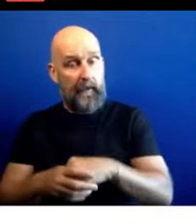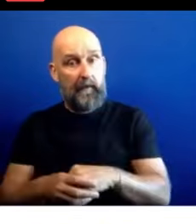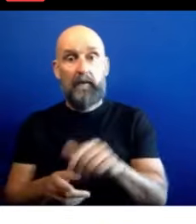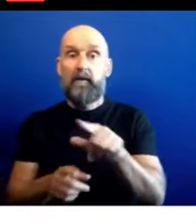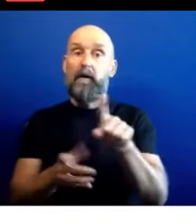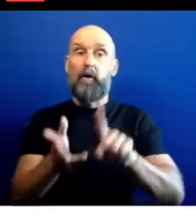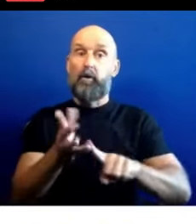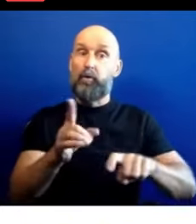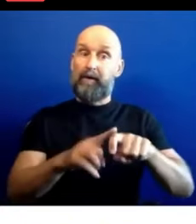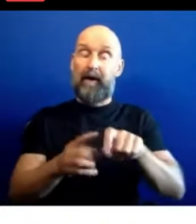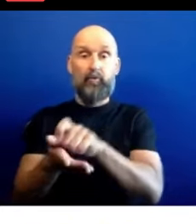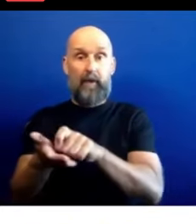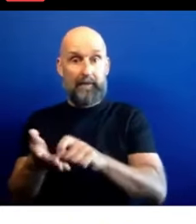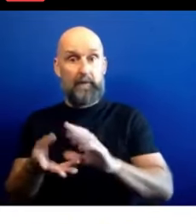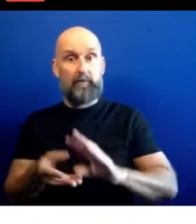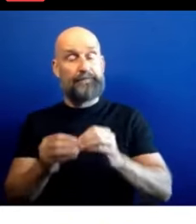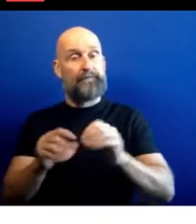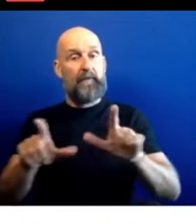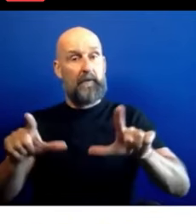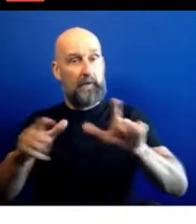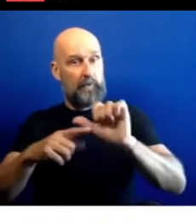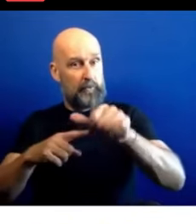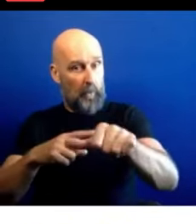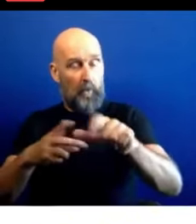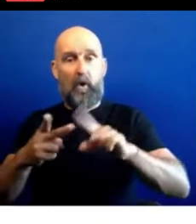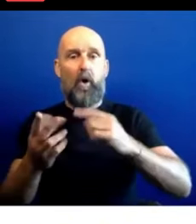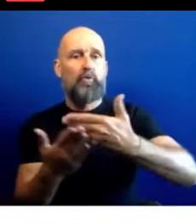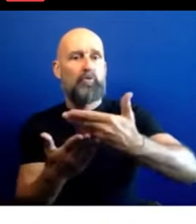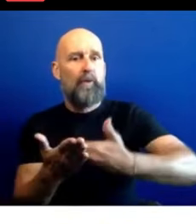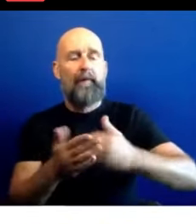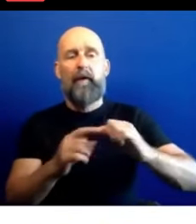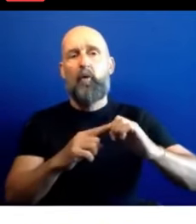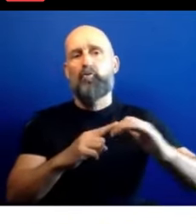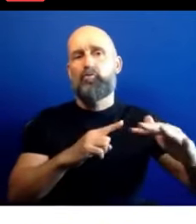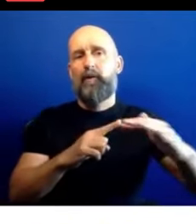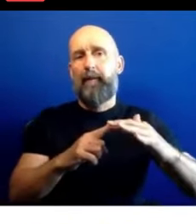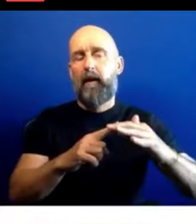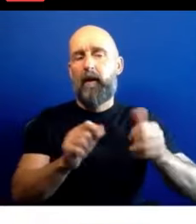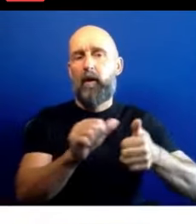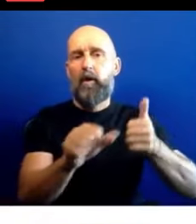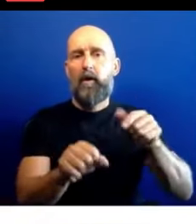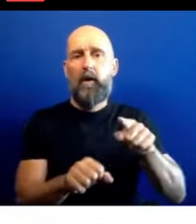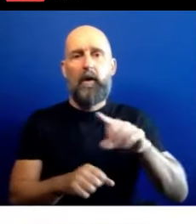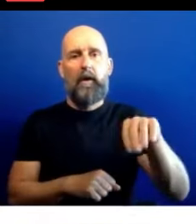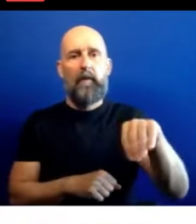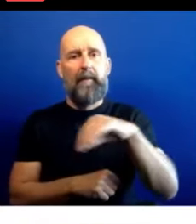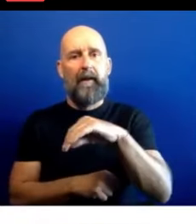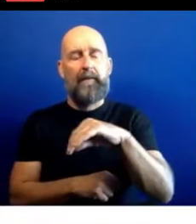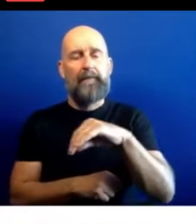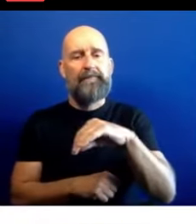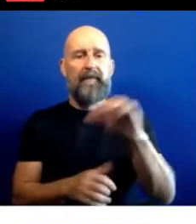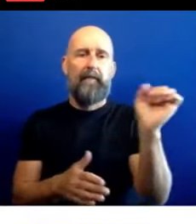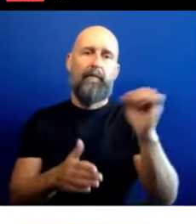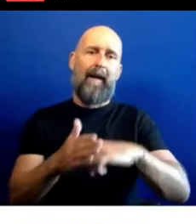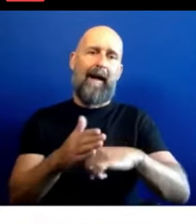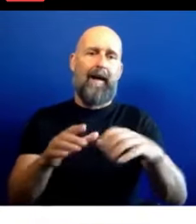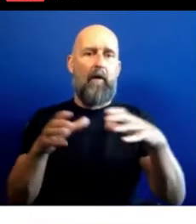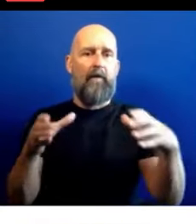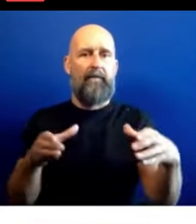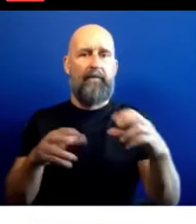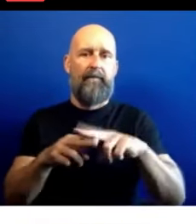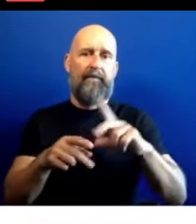writers create shows or produce scripts for a streaming company, they are paid what is known as a buyout fee. So it's essentially,